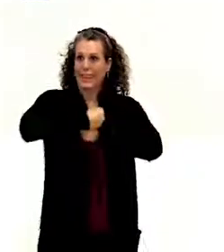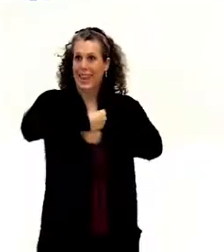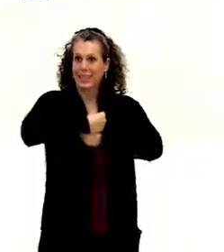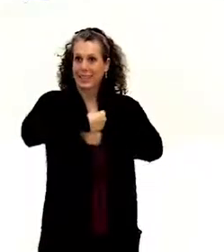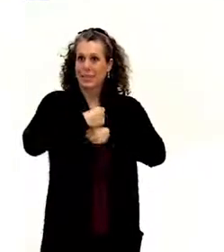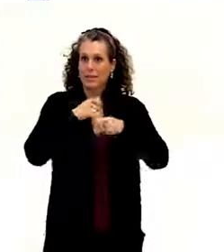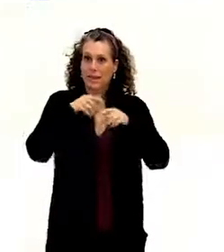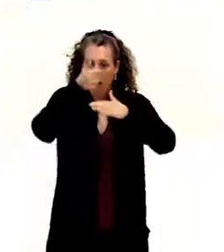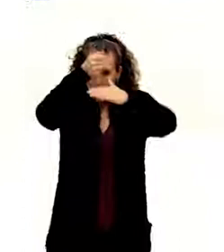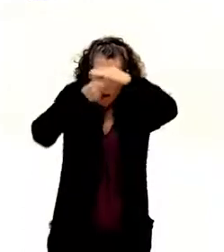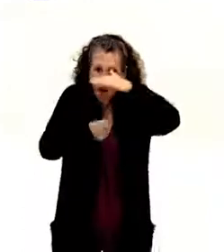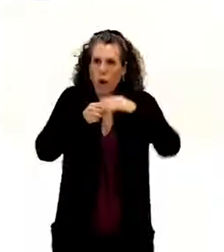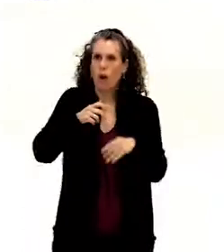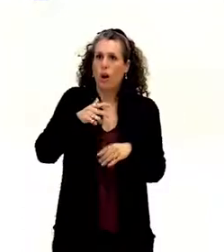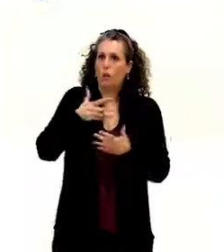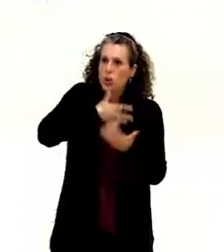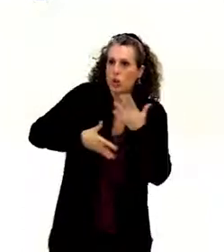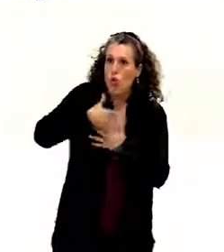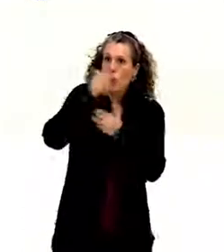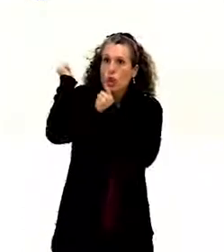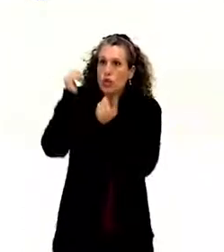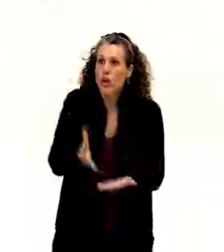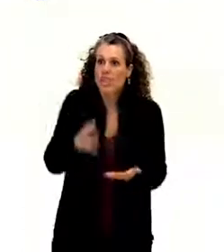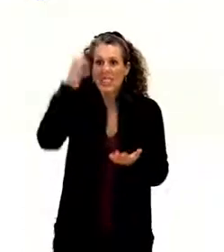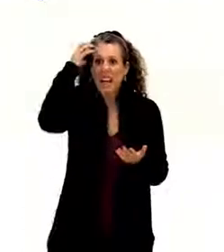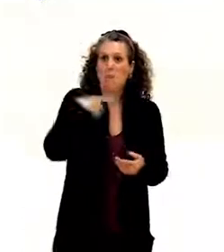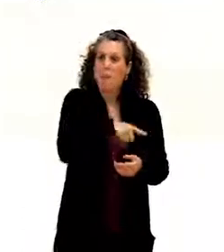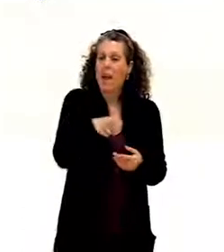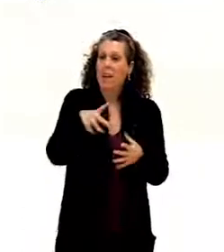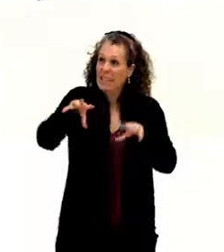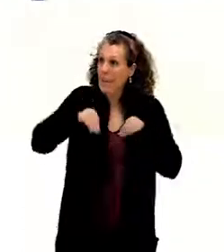a social service of general interest.